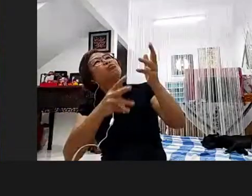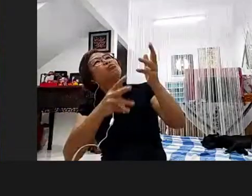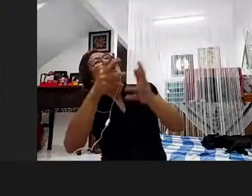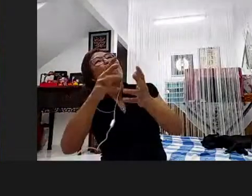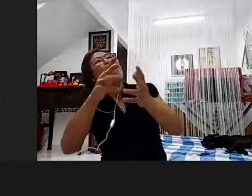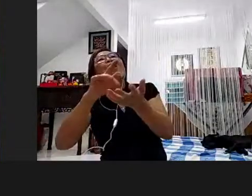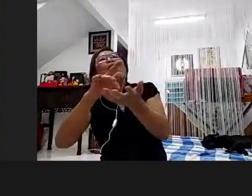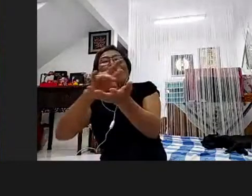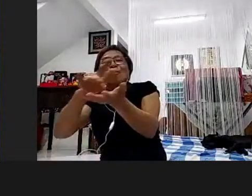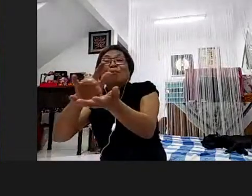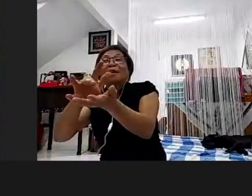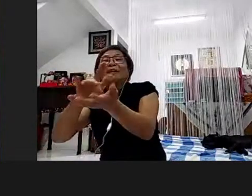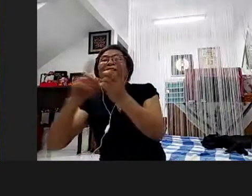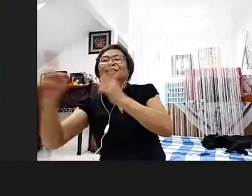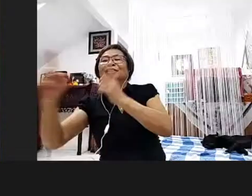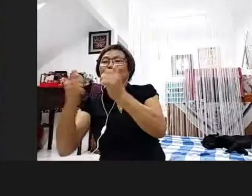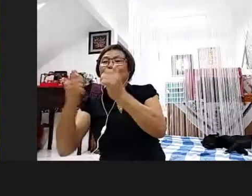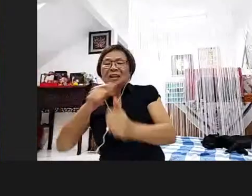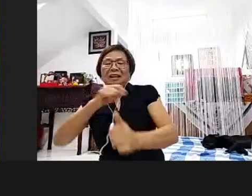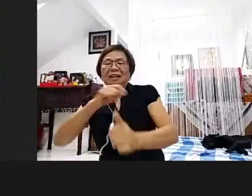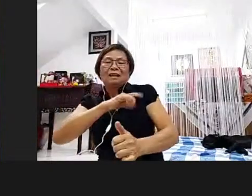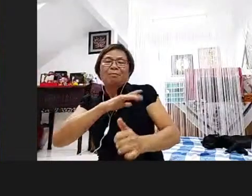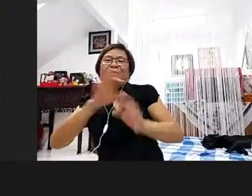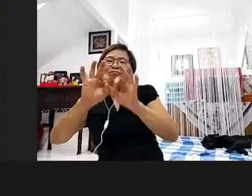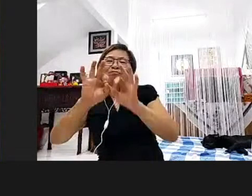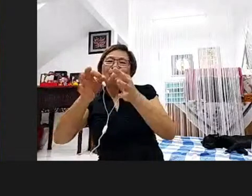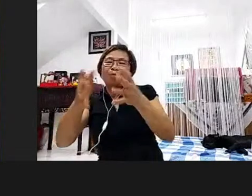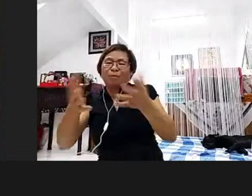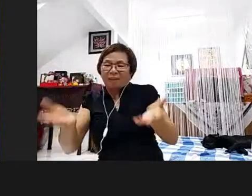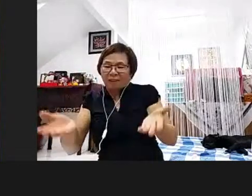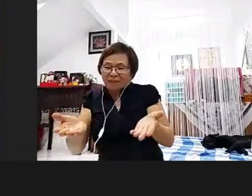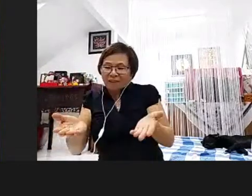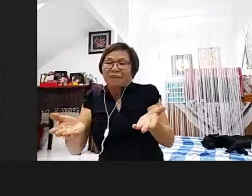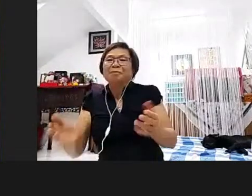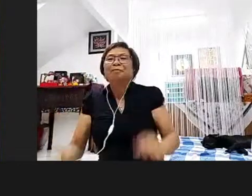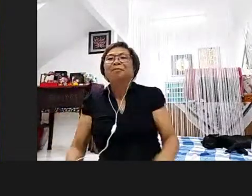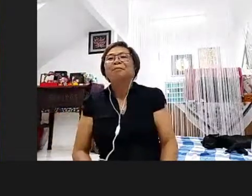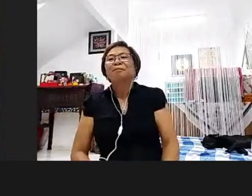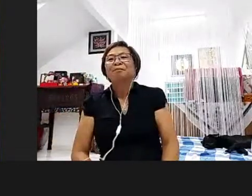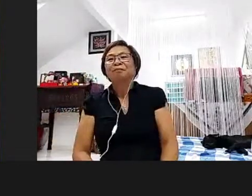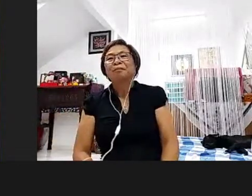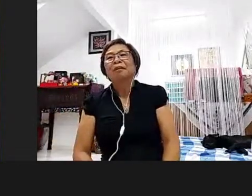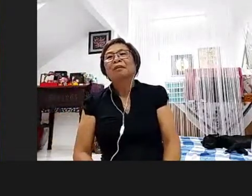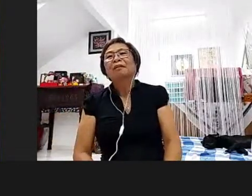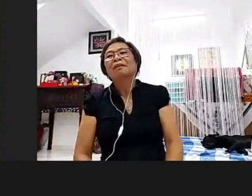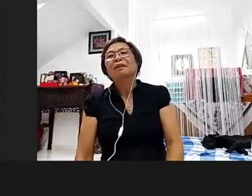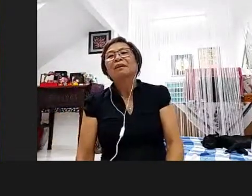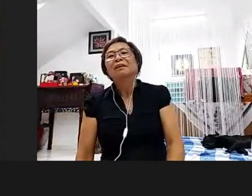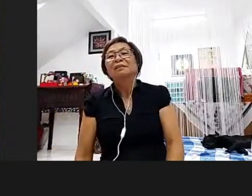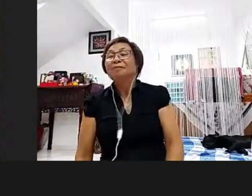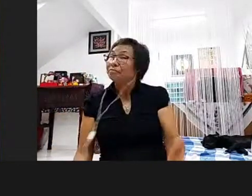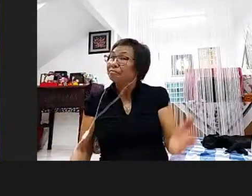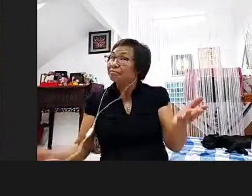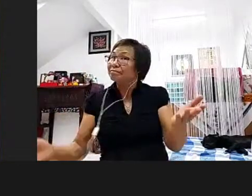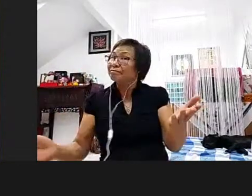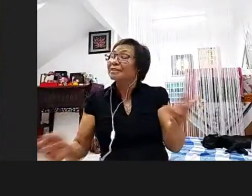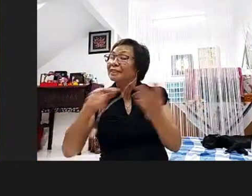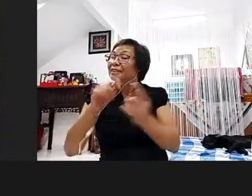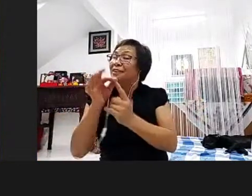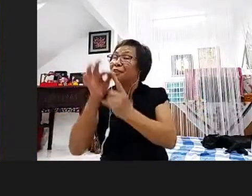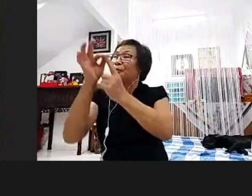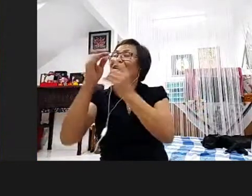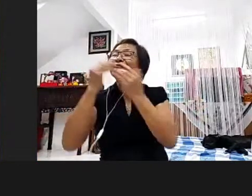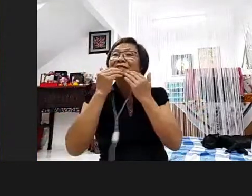dialogue with Sisters Libby's present here to interpret for all of them. So this is a special thanks